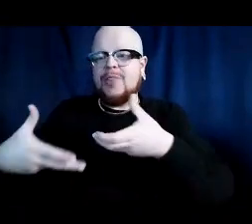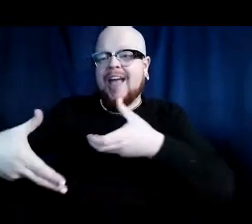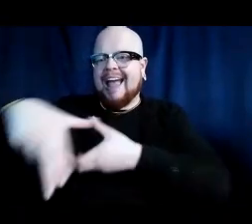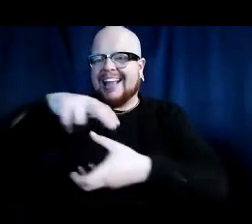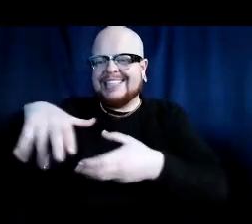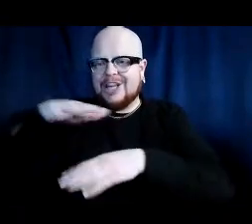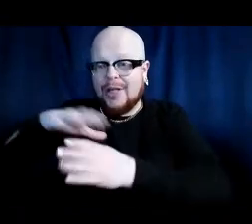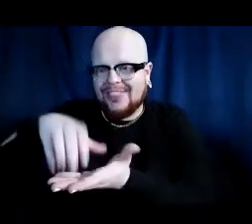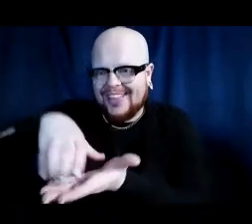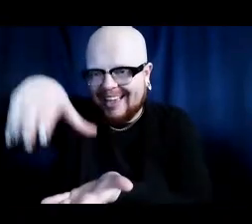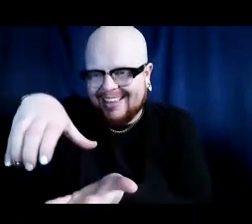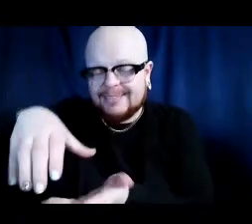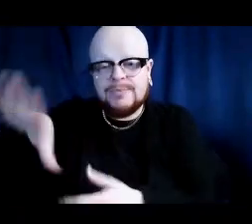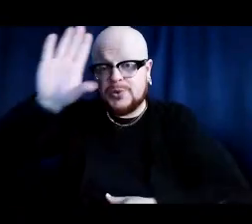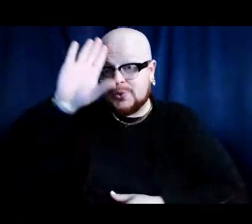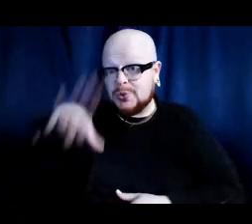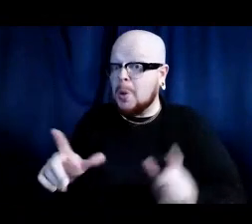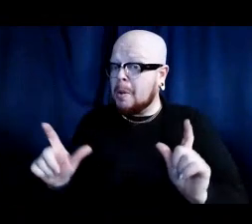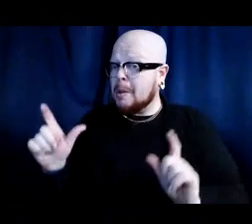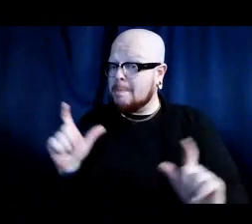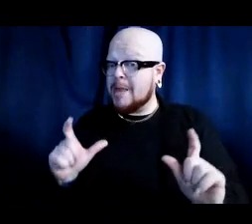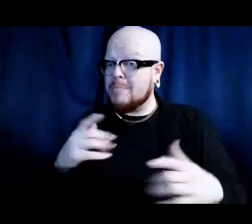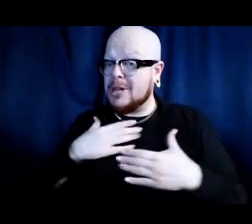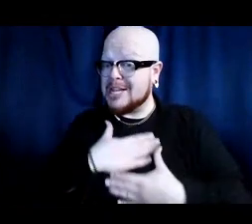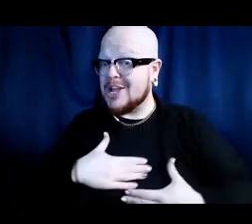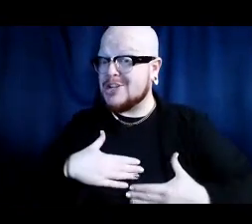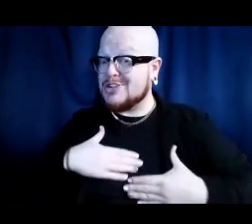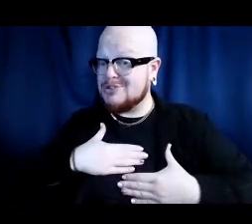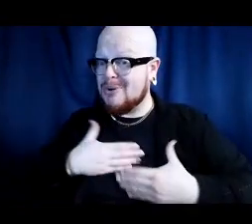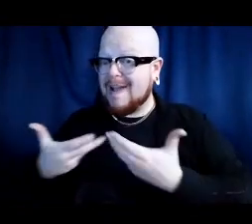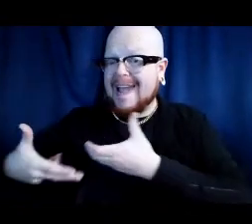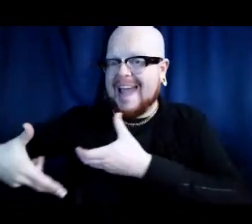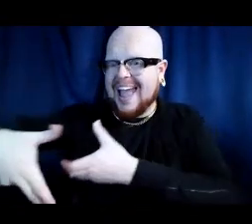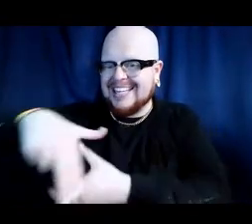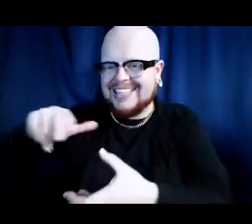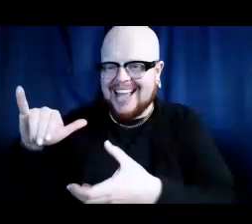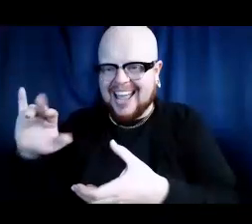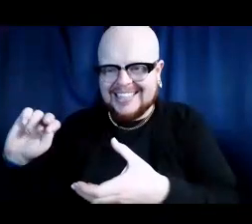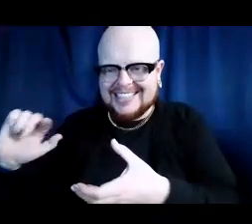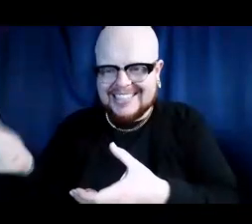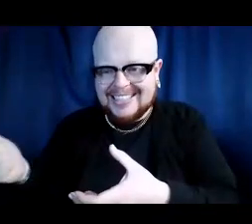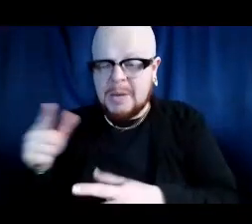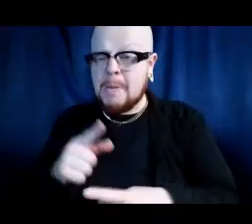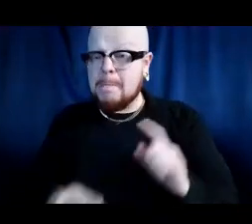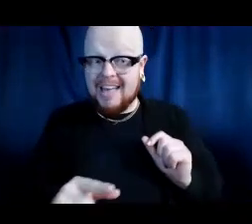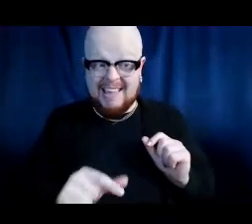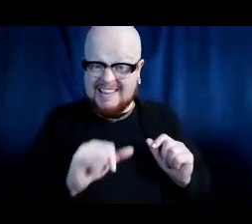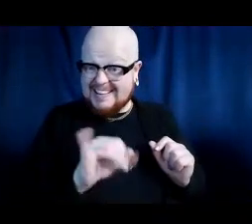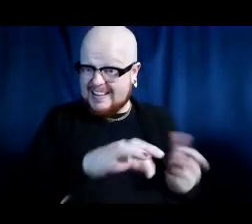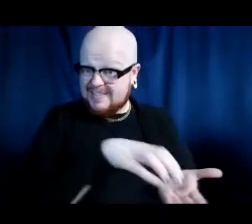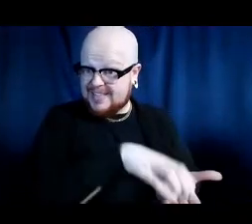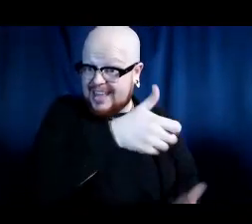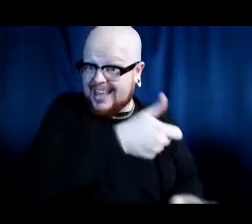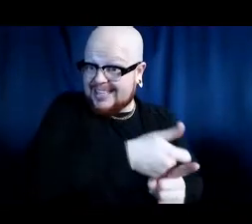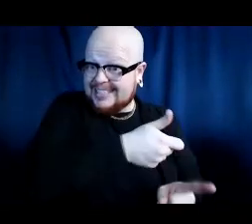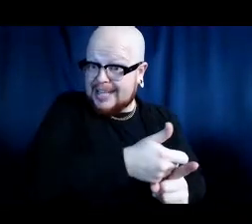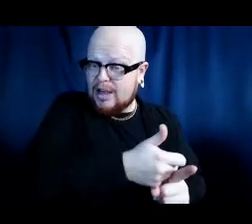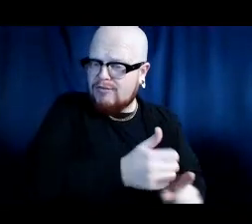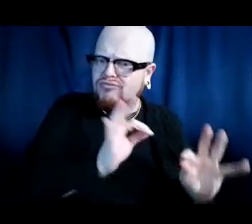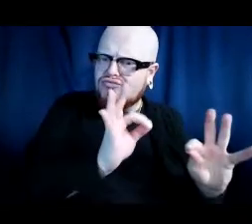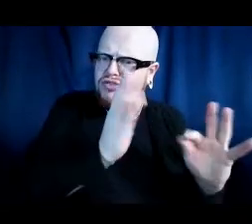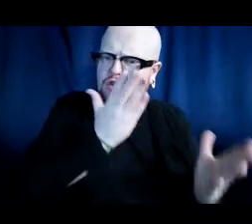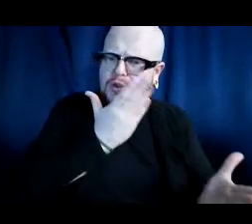but that the cake could stand on its own. It could exist without it. This may come from a common myth that you